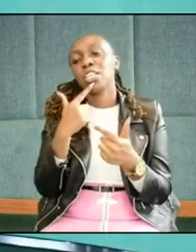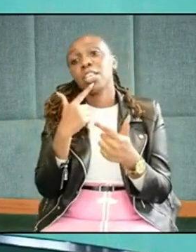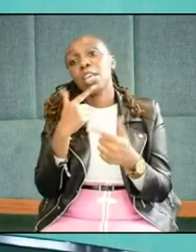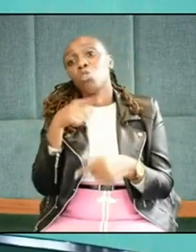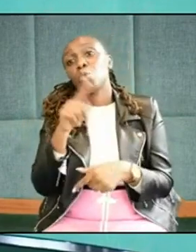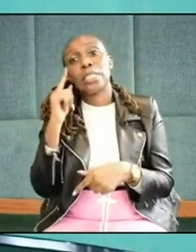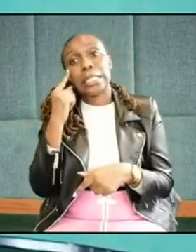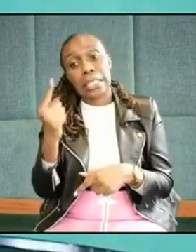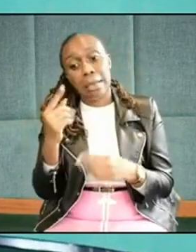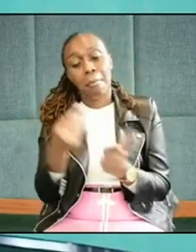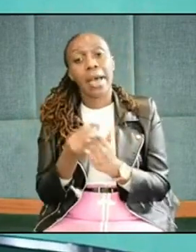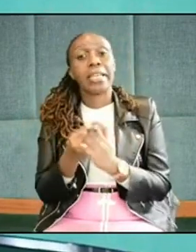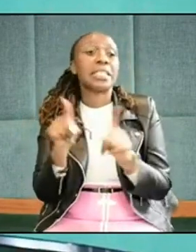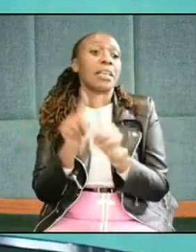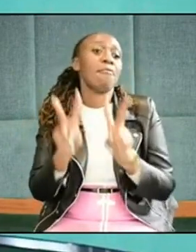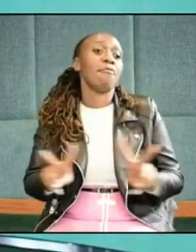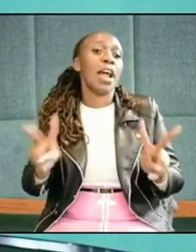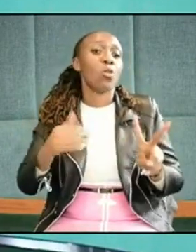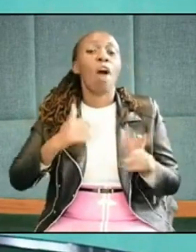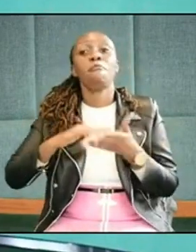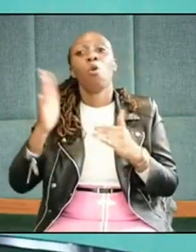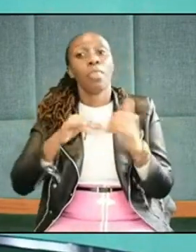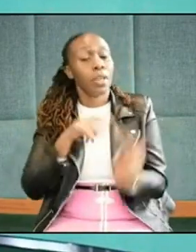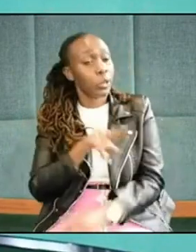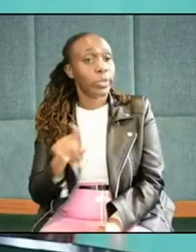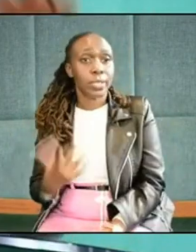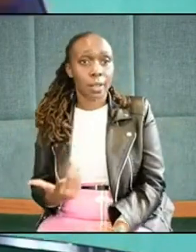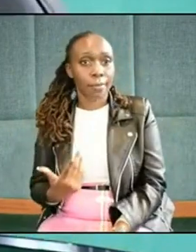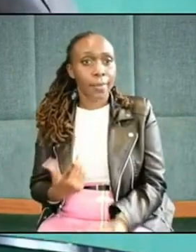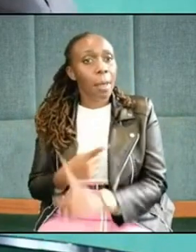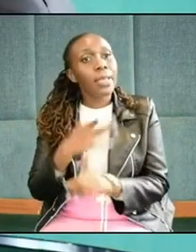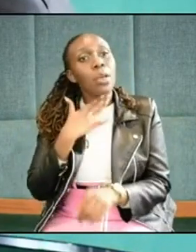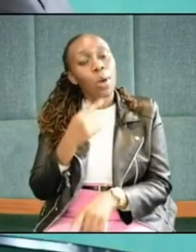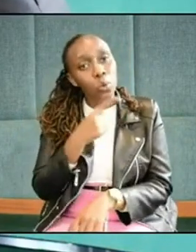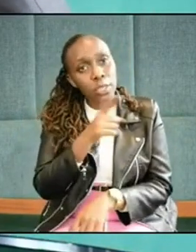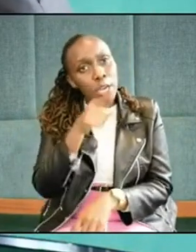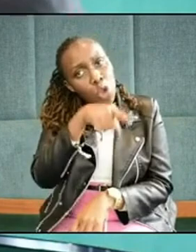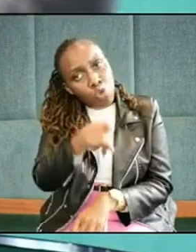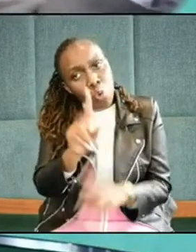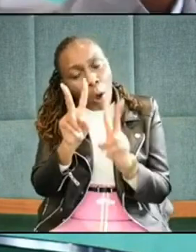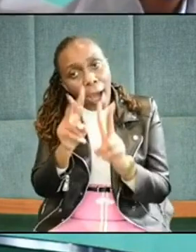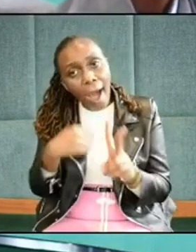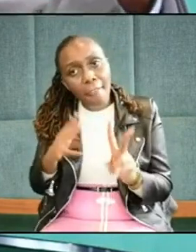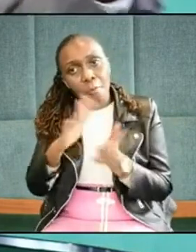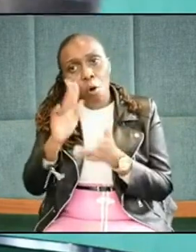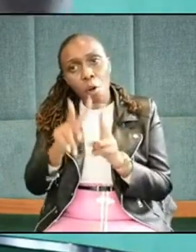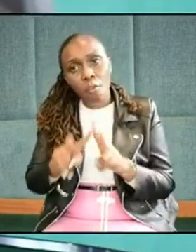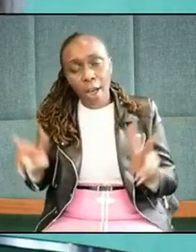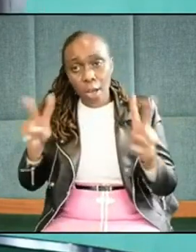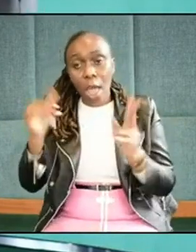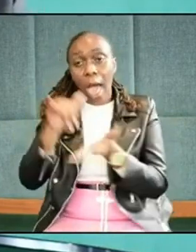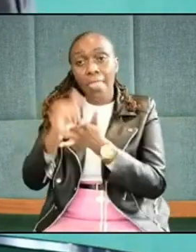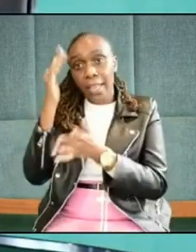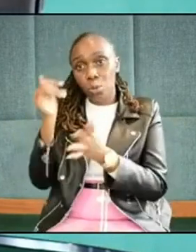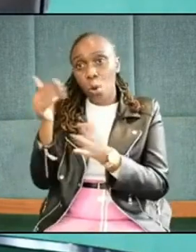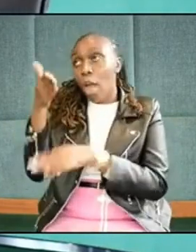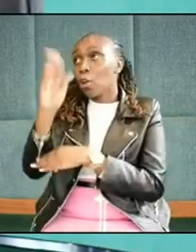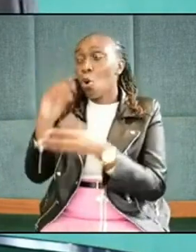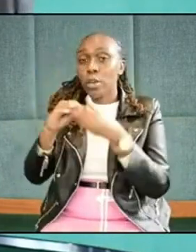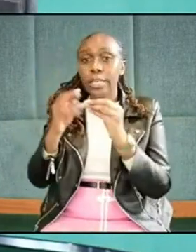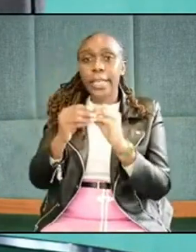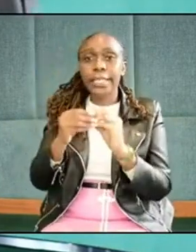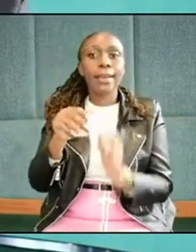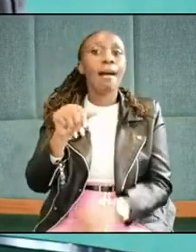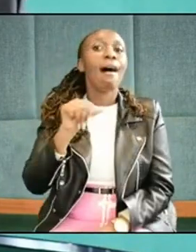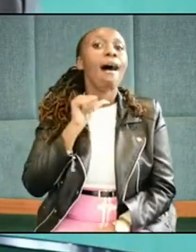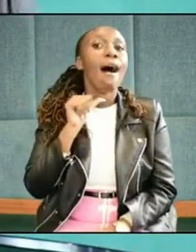myself. And I want to say to you, you have greater value. That's why he created Adam and Eve, and he planted the garden.